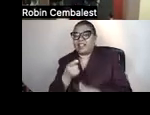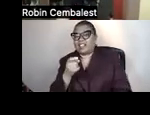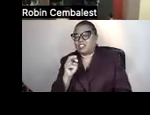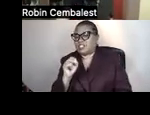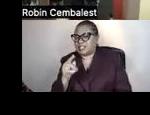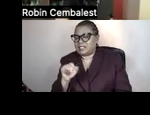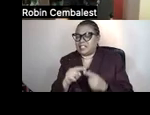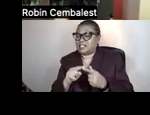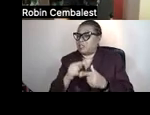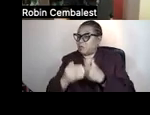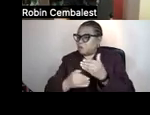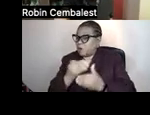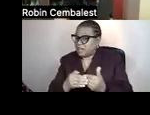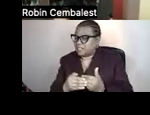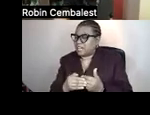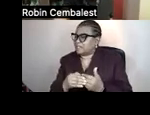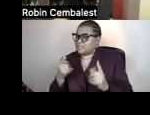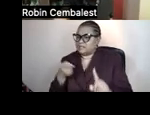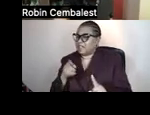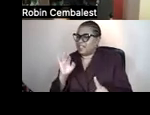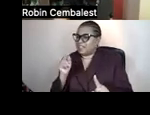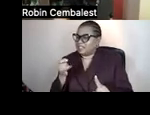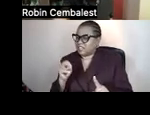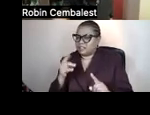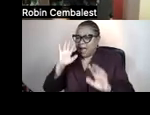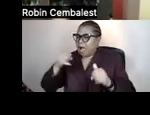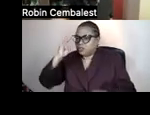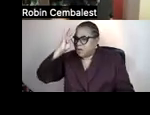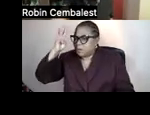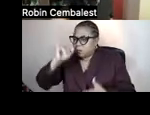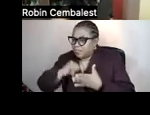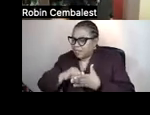the process, and the intention. How did you come up with it?